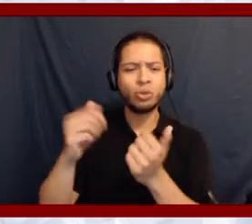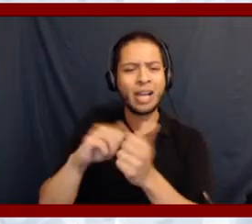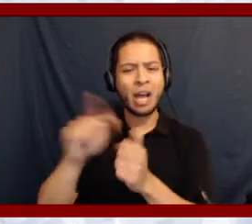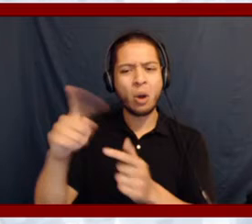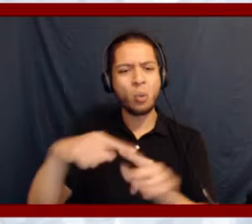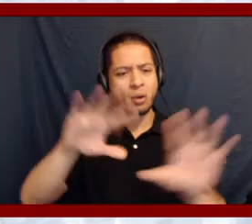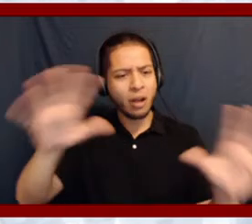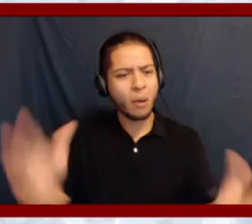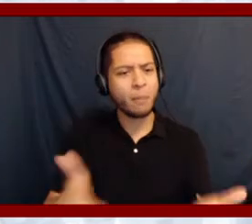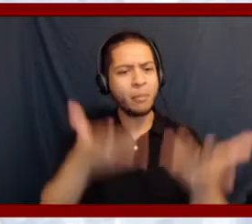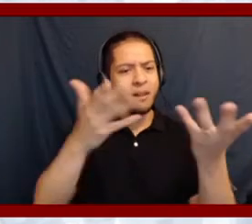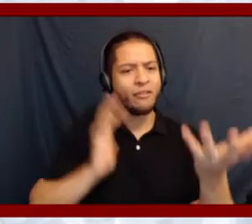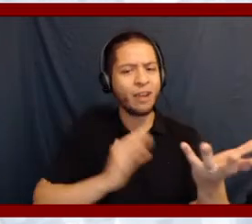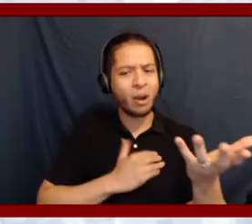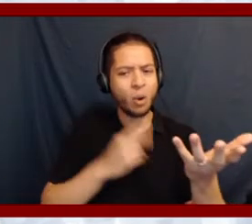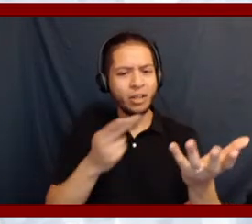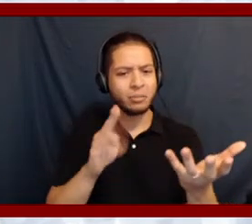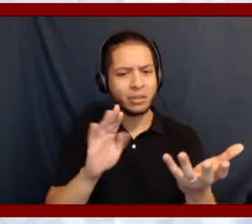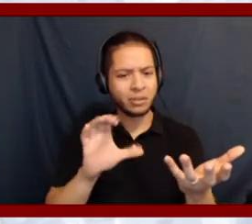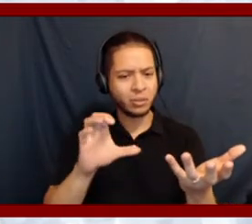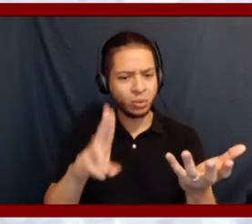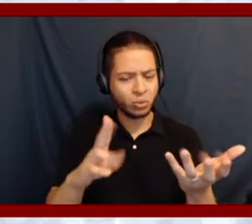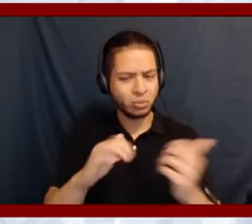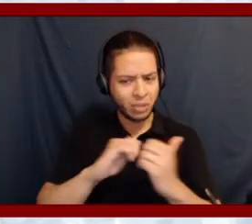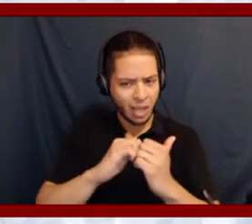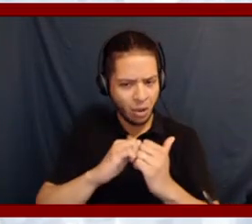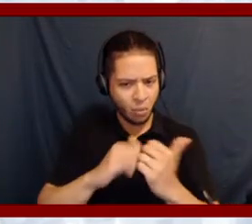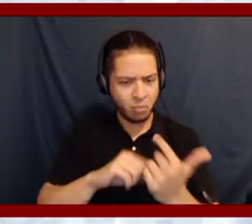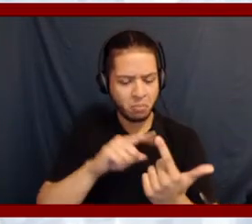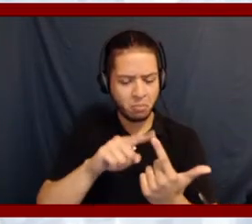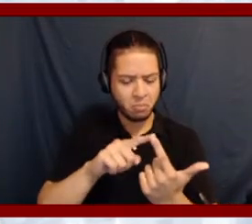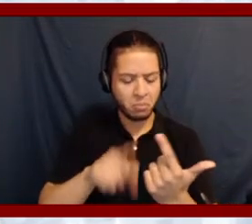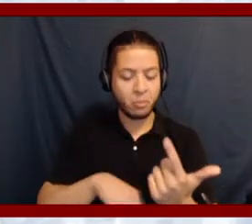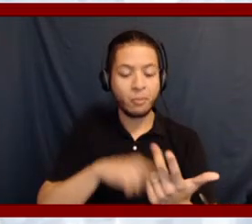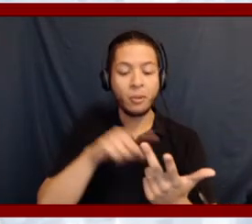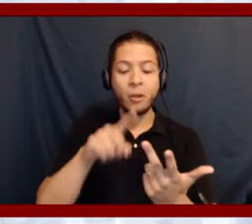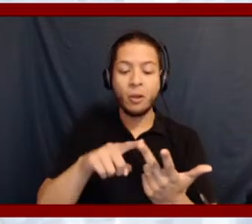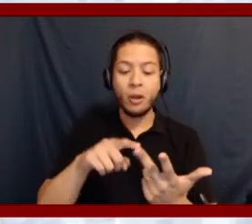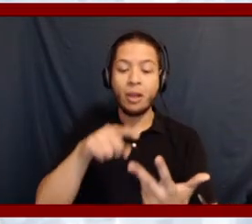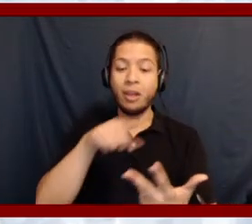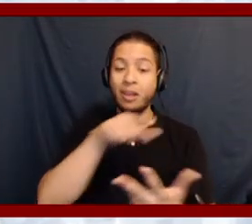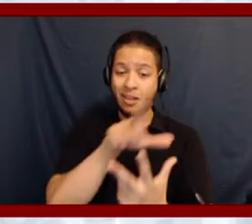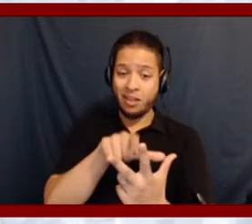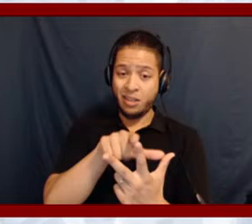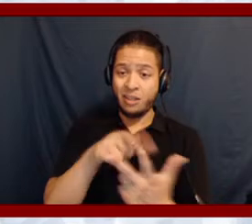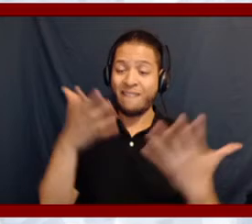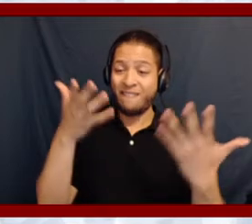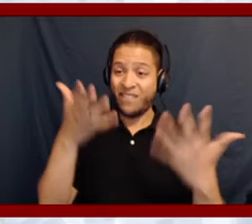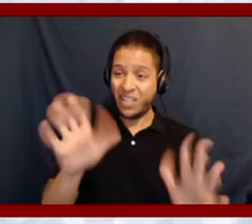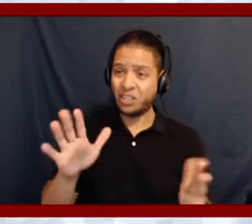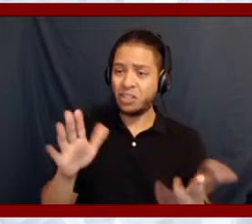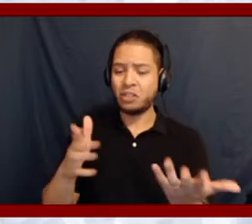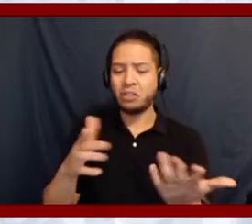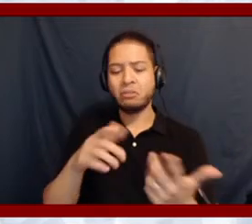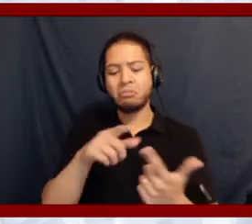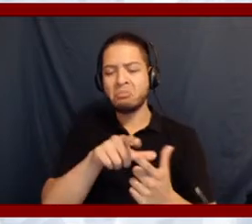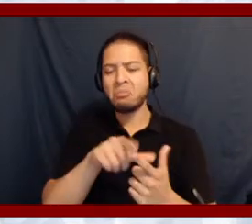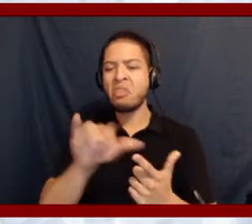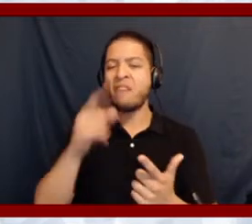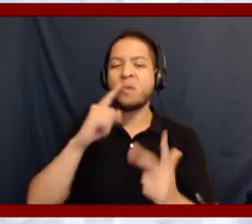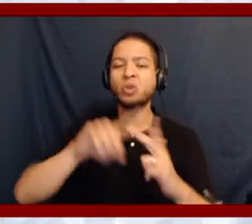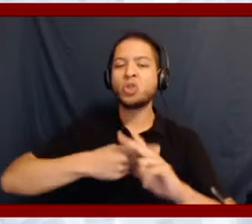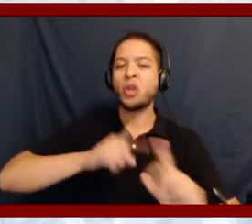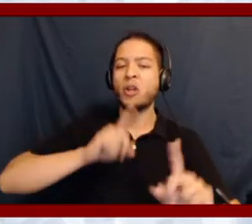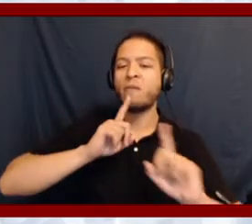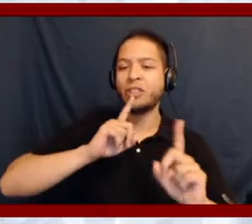Black colleges and universities. And then after we do that, start off with some kickoff conversation and discussion, we're going to